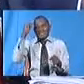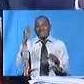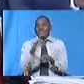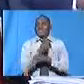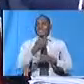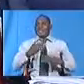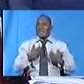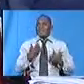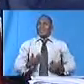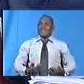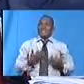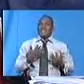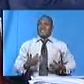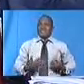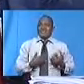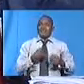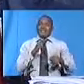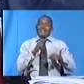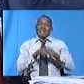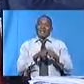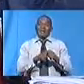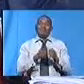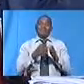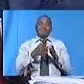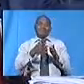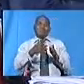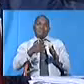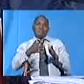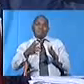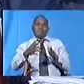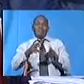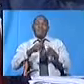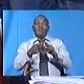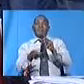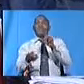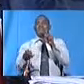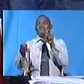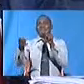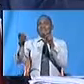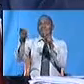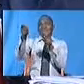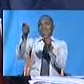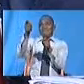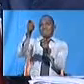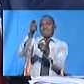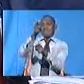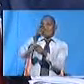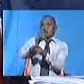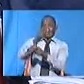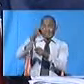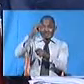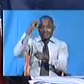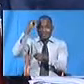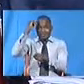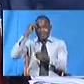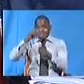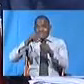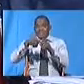day, midday or so, that NDC President Mahama was winning the election.